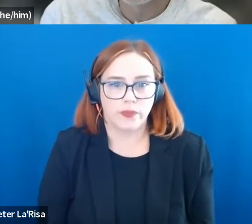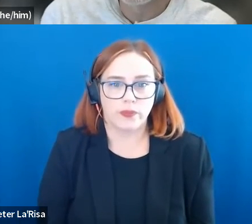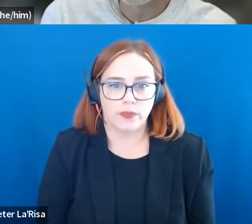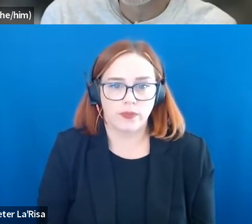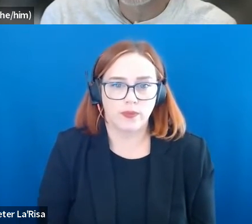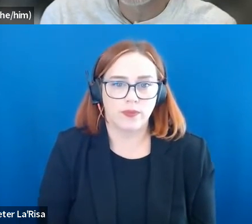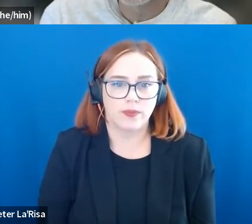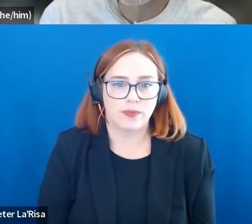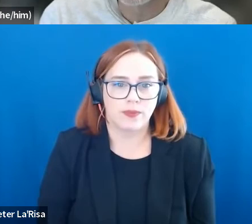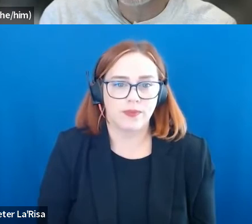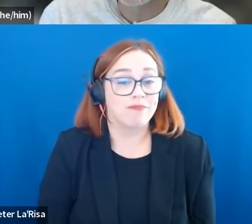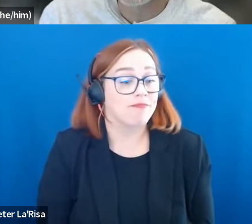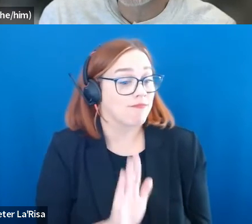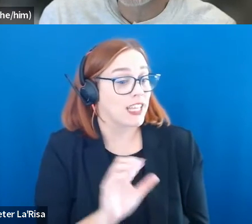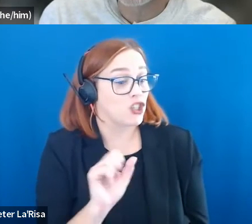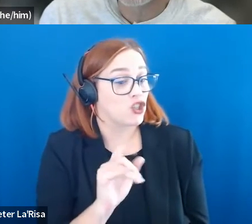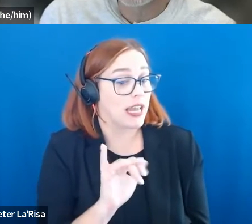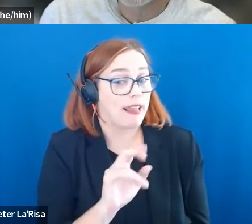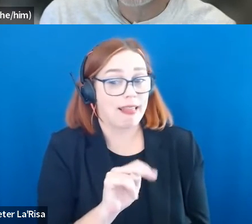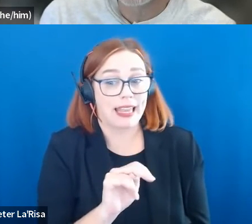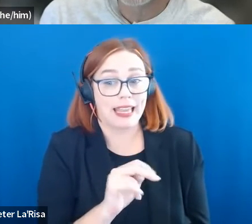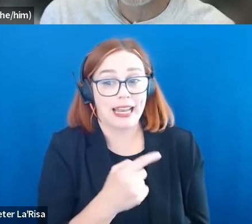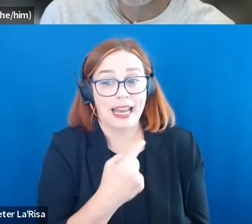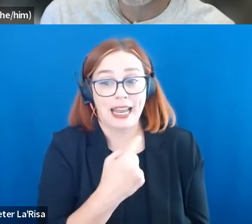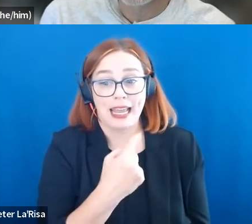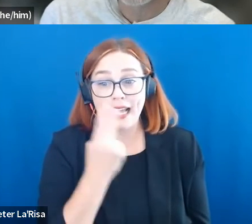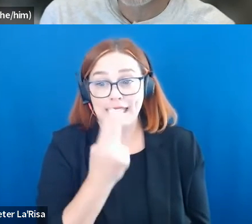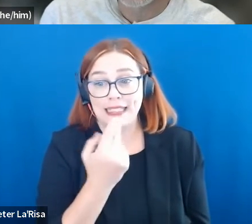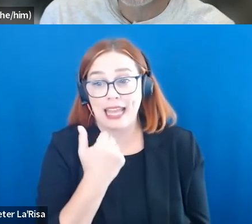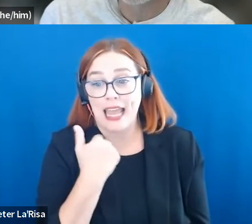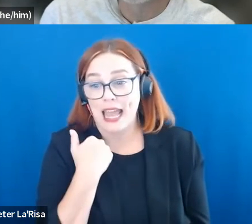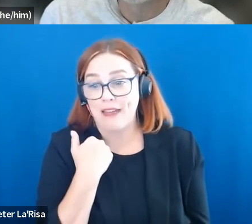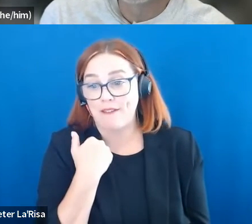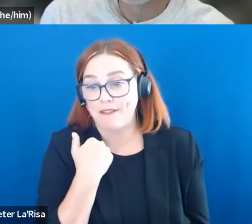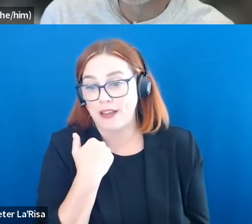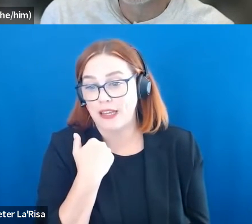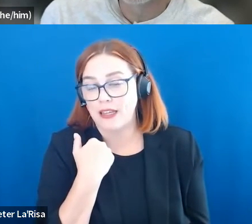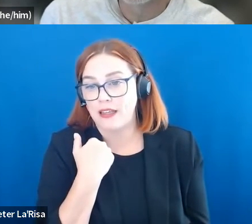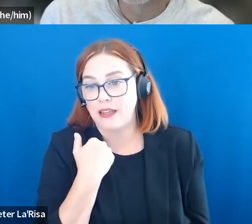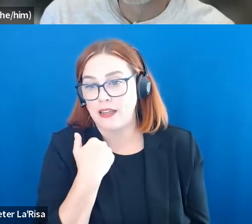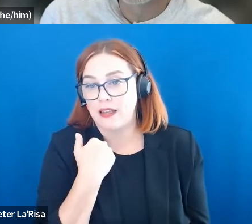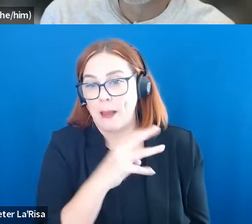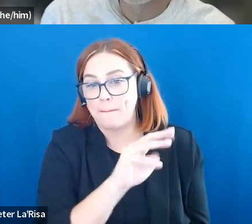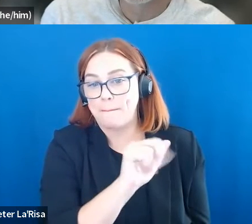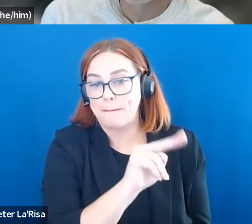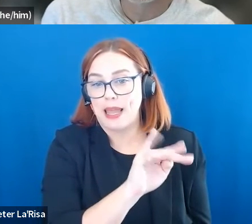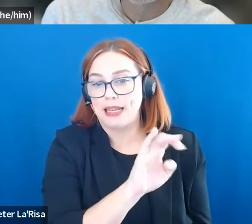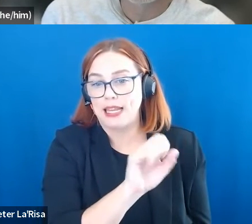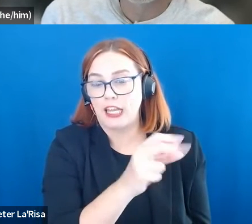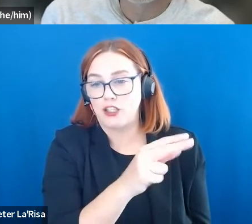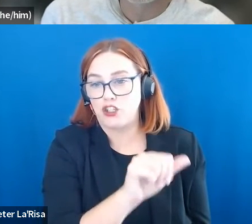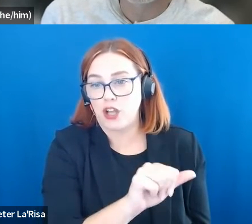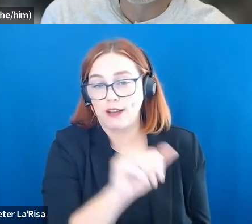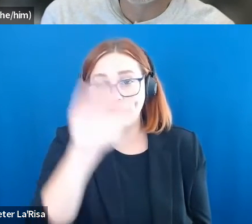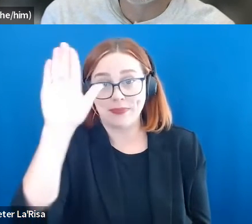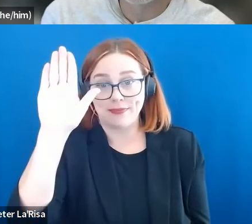This is Shaylin. I see we have Manisha, and I hope I said that right. And she'll correct me if not. And I'll let you talk. You should be able to ask your